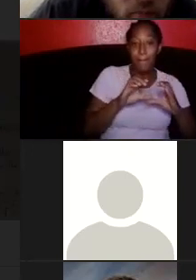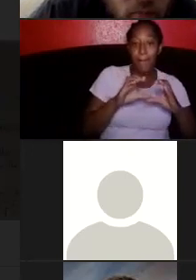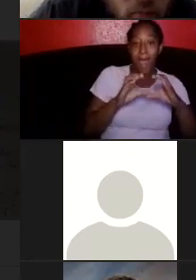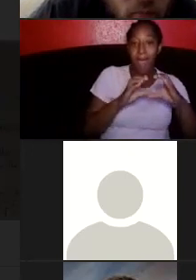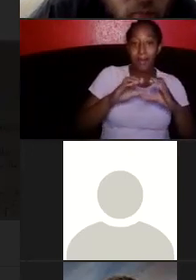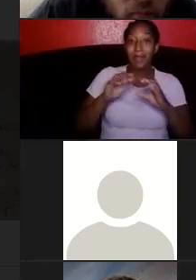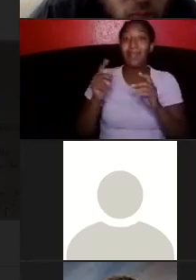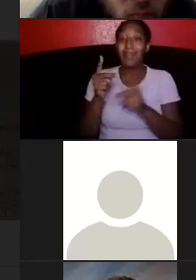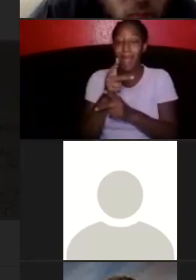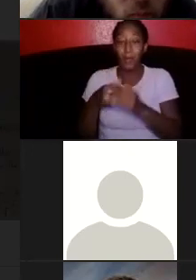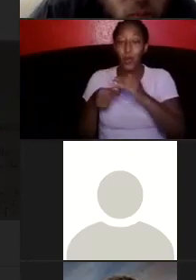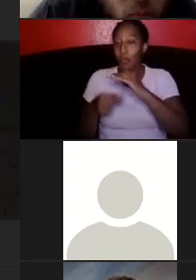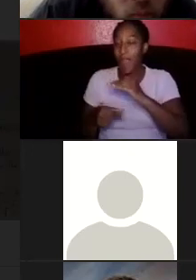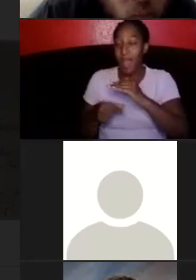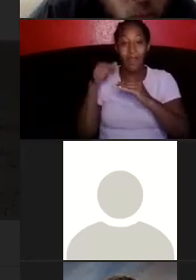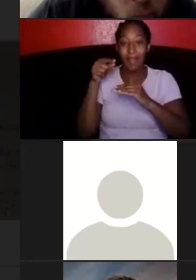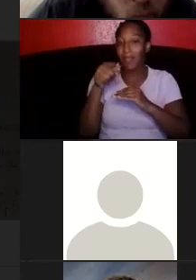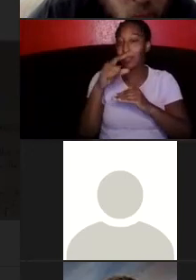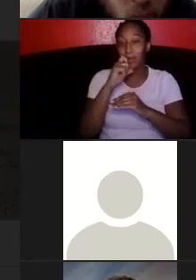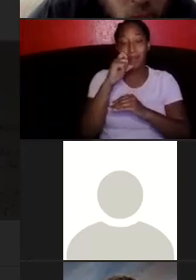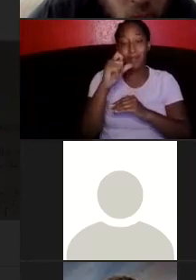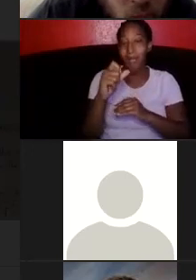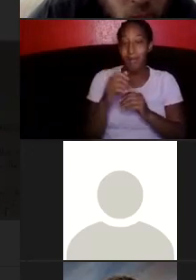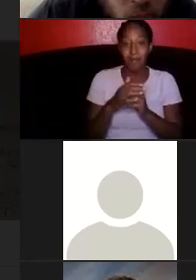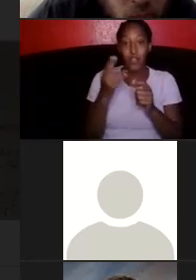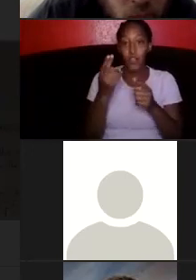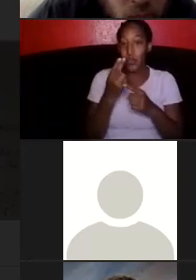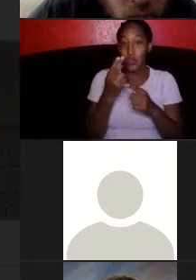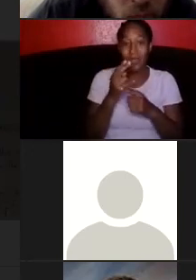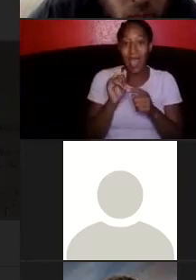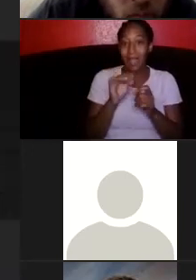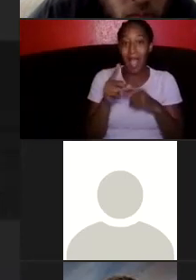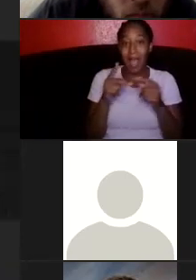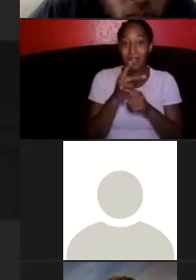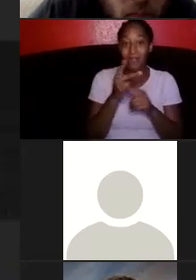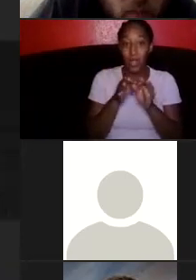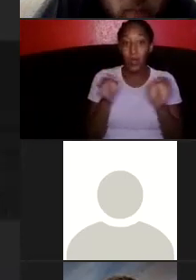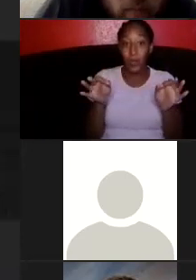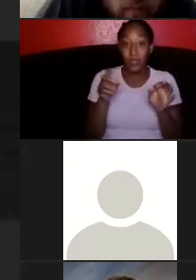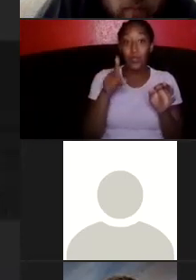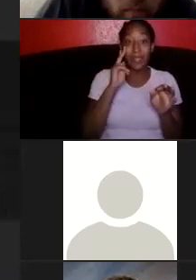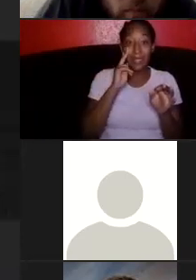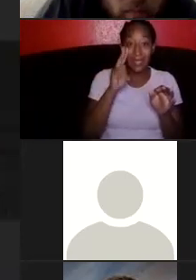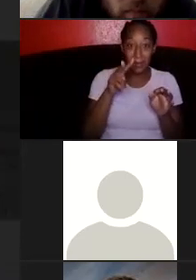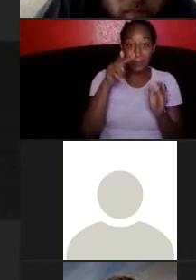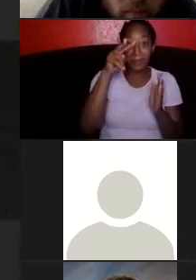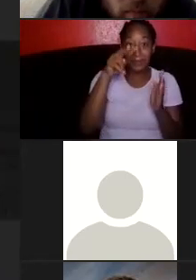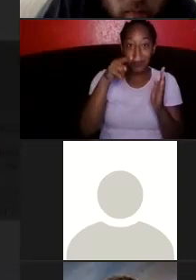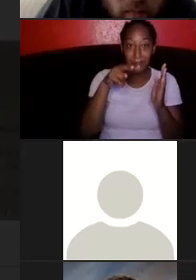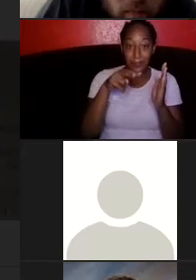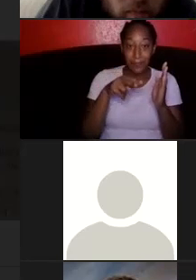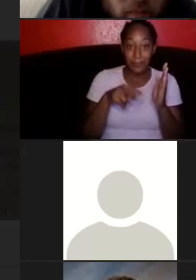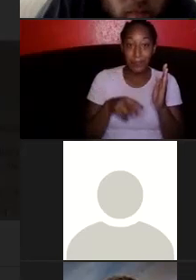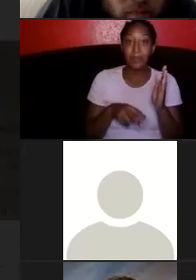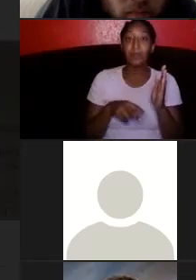attraction between the earth and the 70 kilogram student if the student is in an airplane 40,000 feet above the